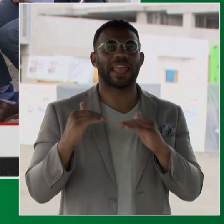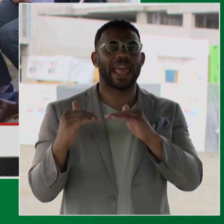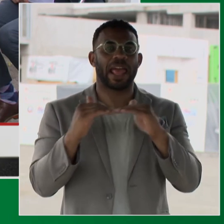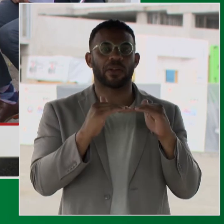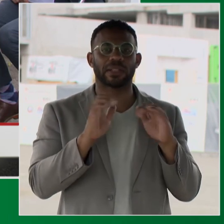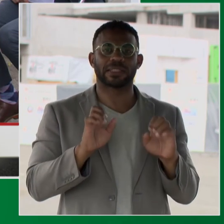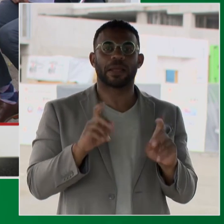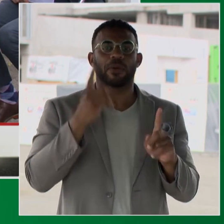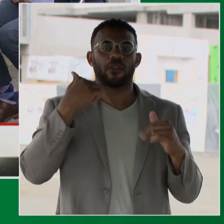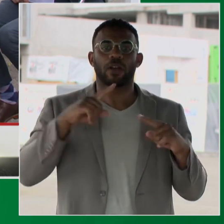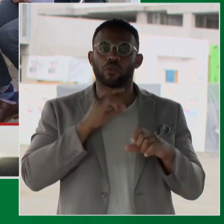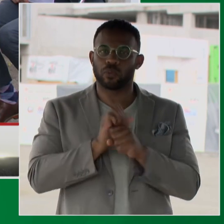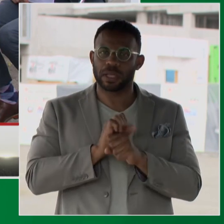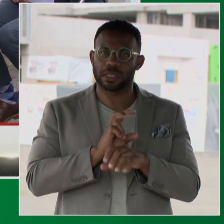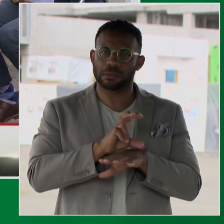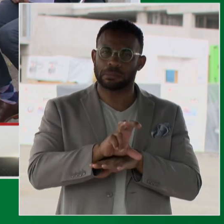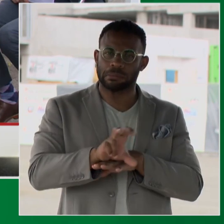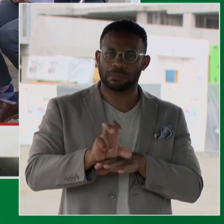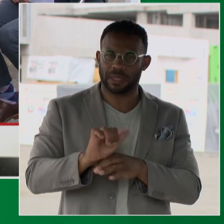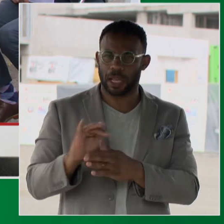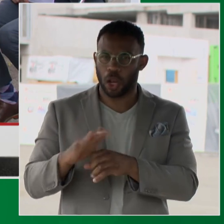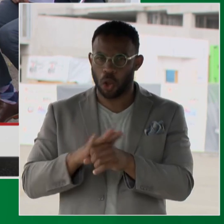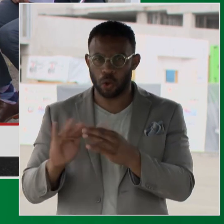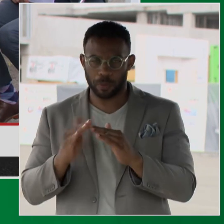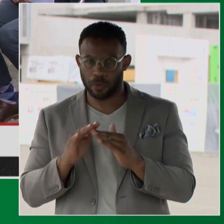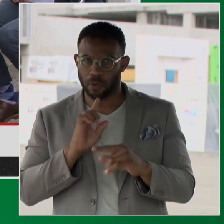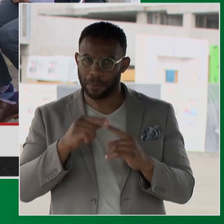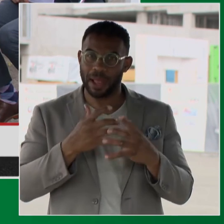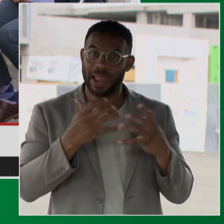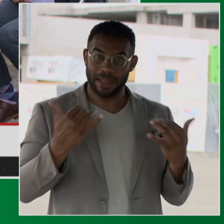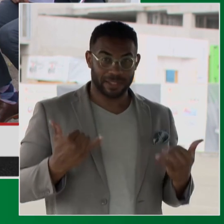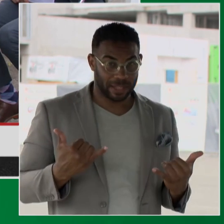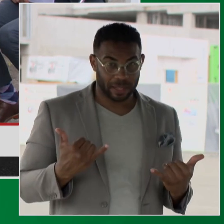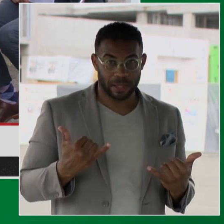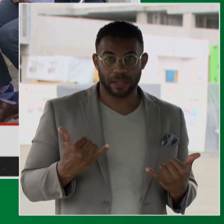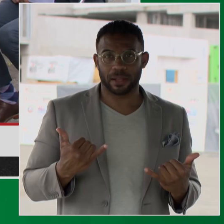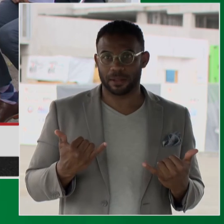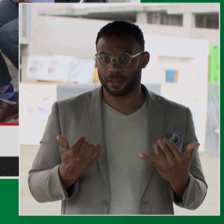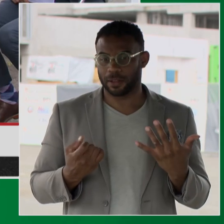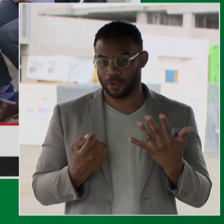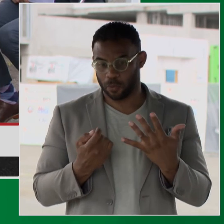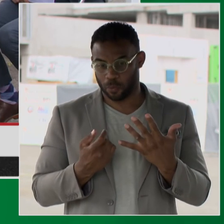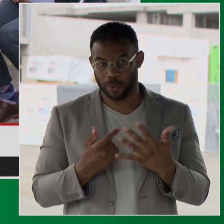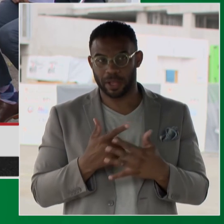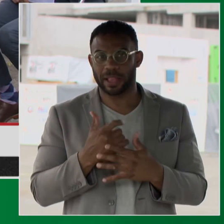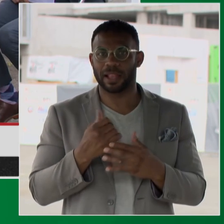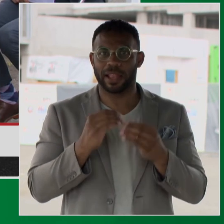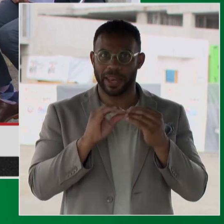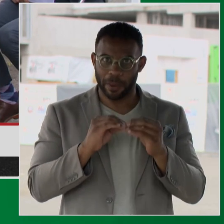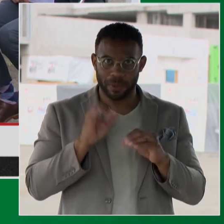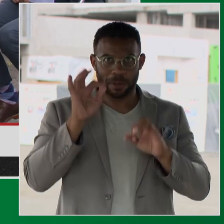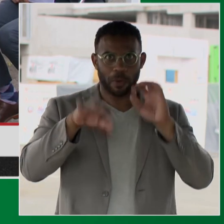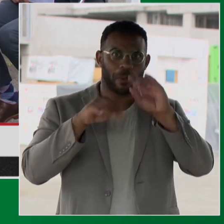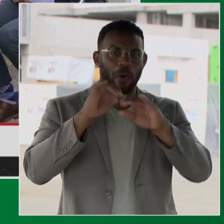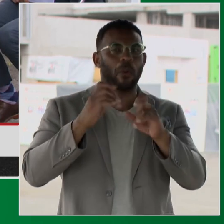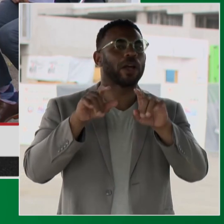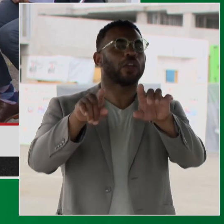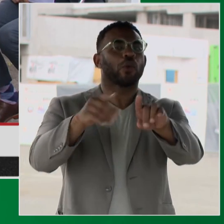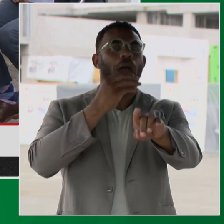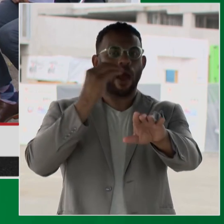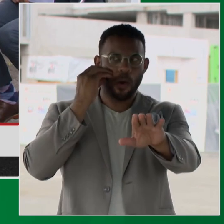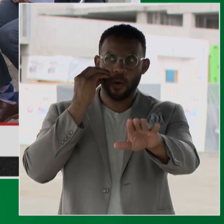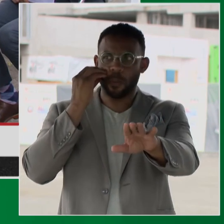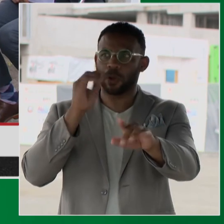an opportunity for us really to move the needle. So we've talked about a lot today. We've gone through a lot of numbers, and we really want you